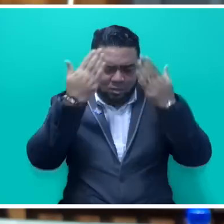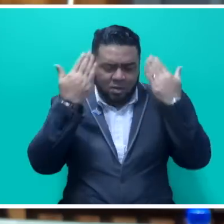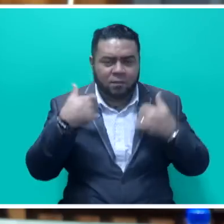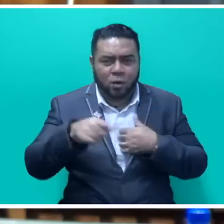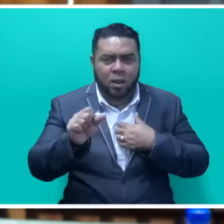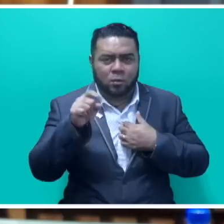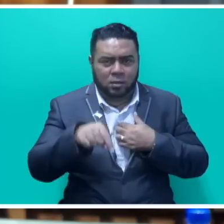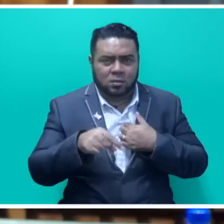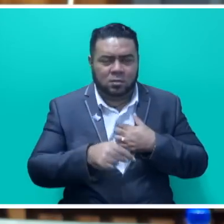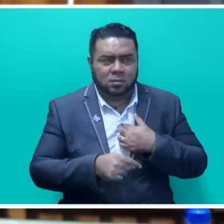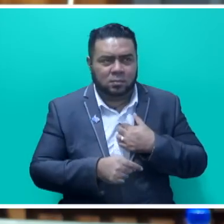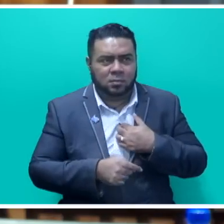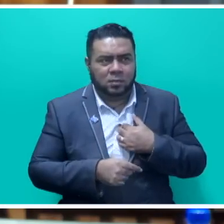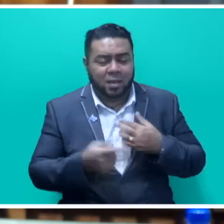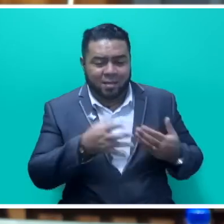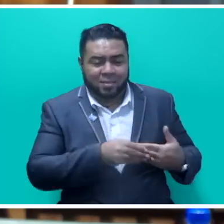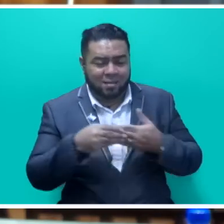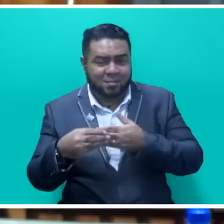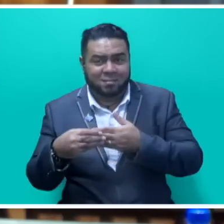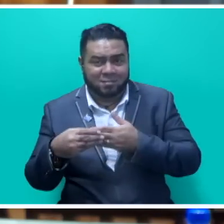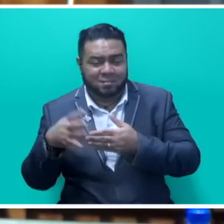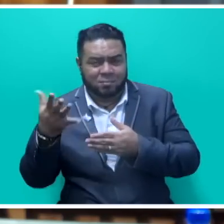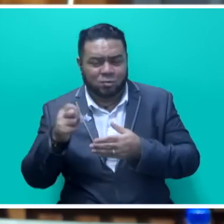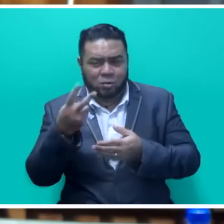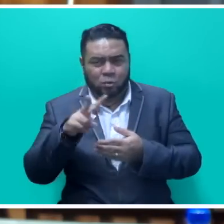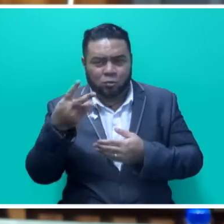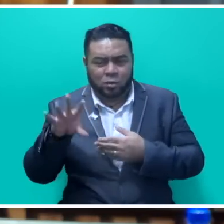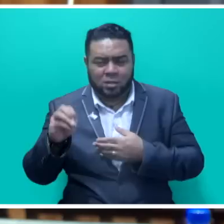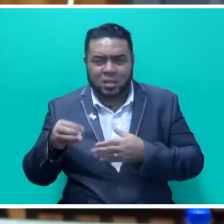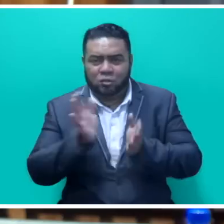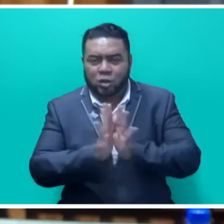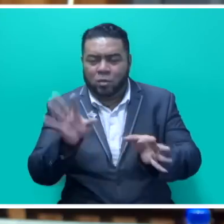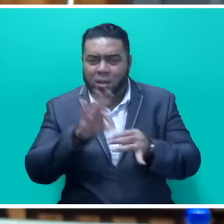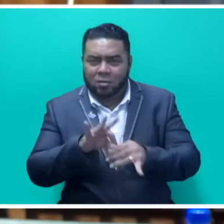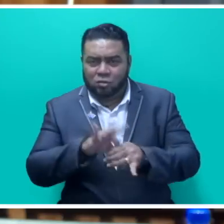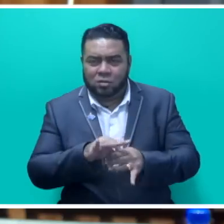Mr. Speaker, in the lead up to the 2022 general election,